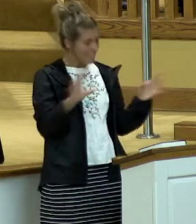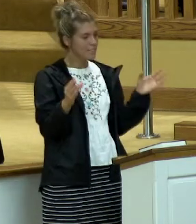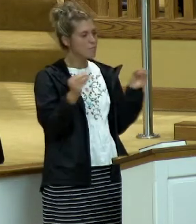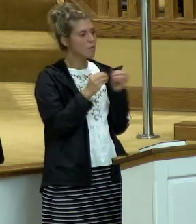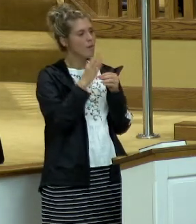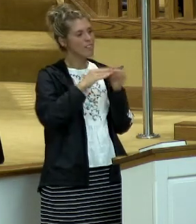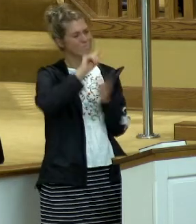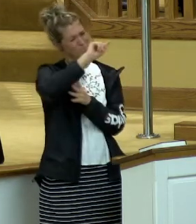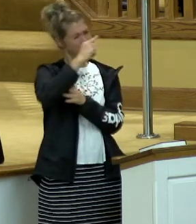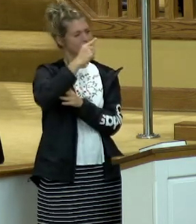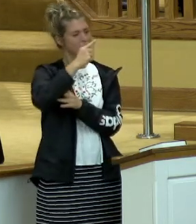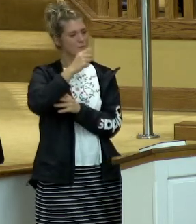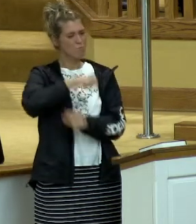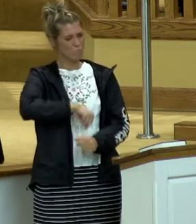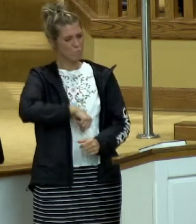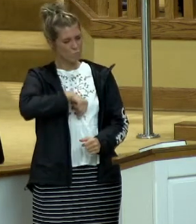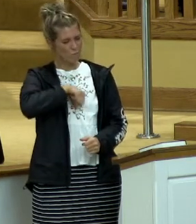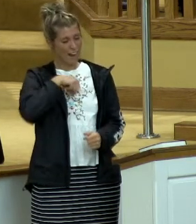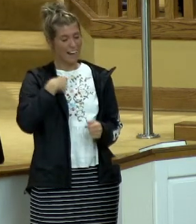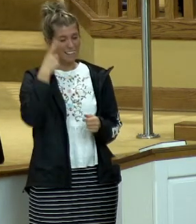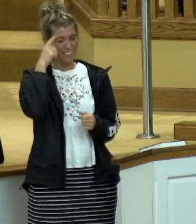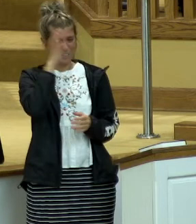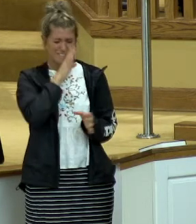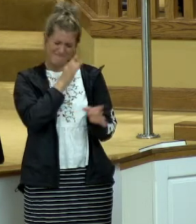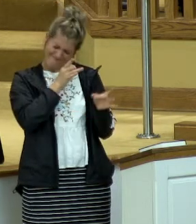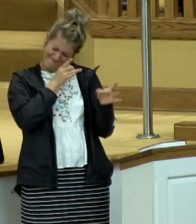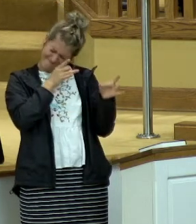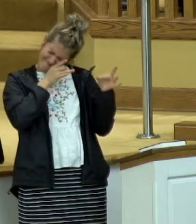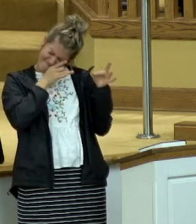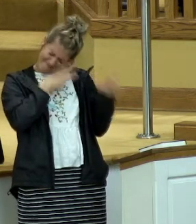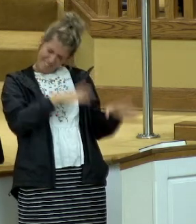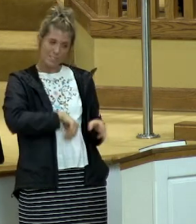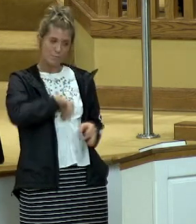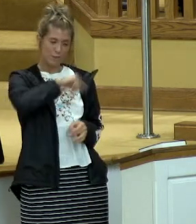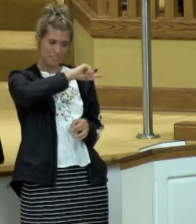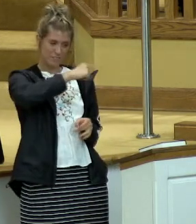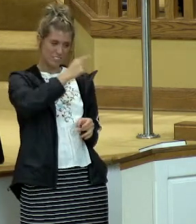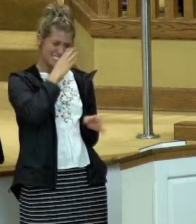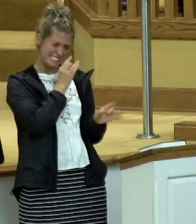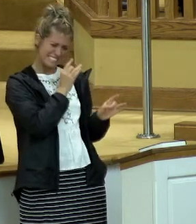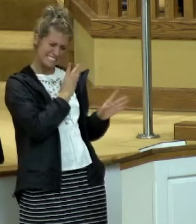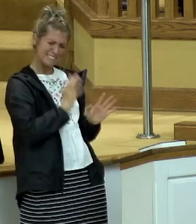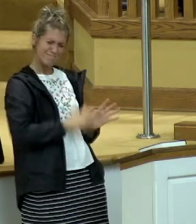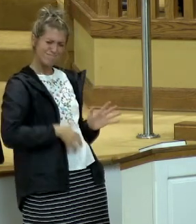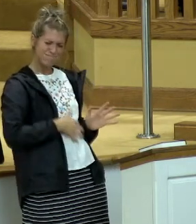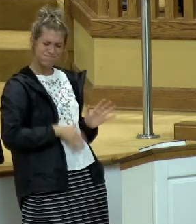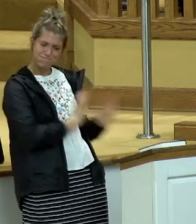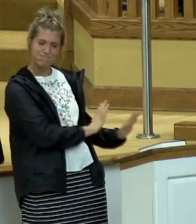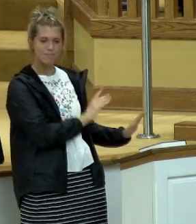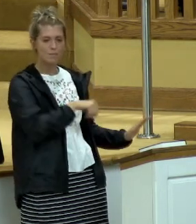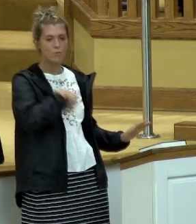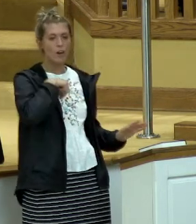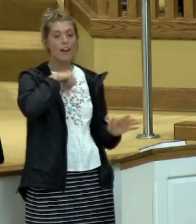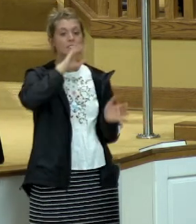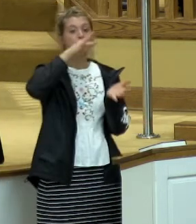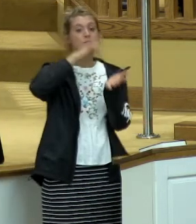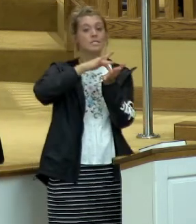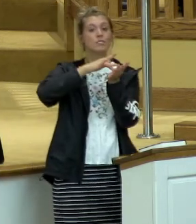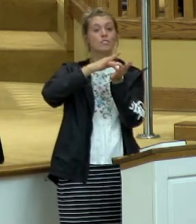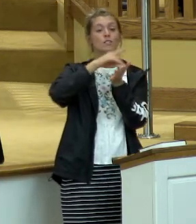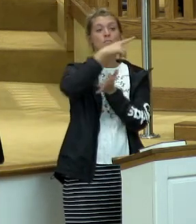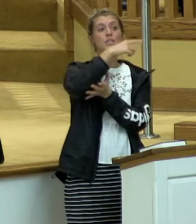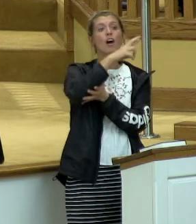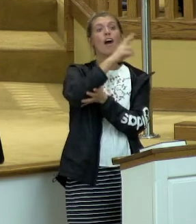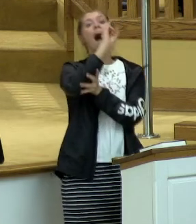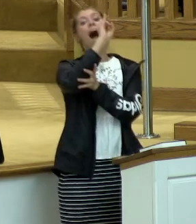pride. Pride is the number 1 thing I think God hates in the Bible. He hates pride. What is the middle letter of the word